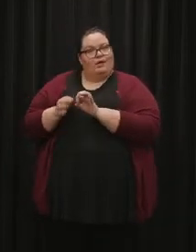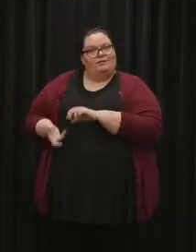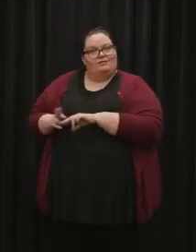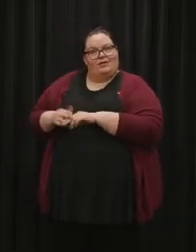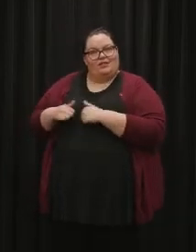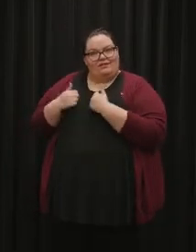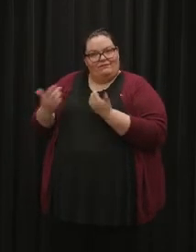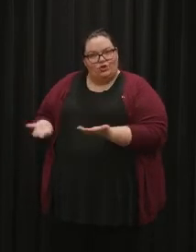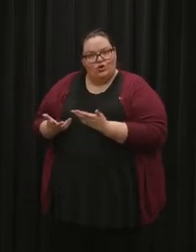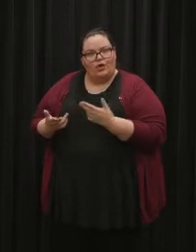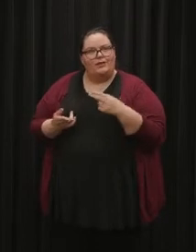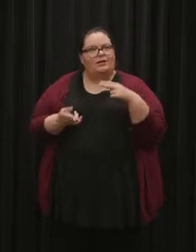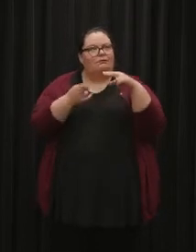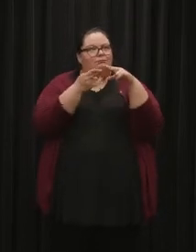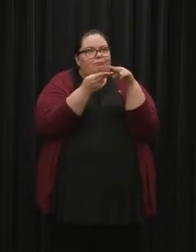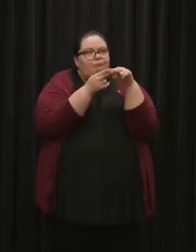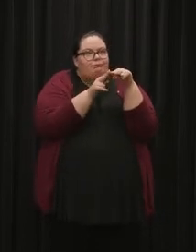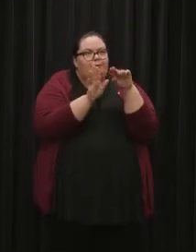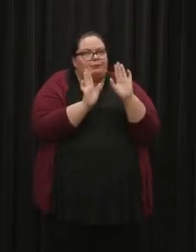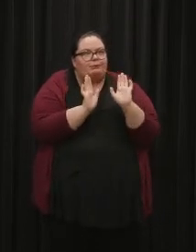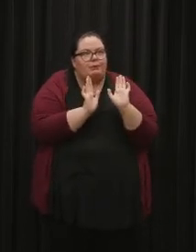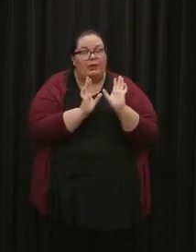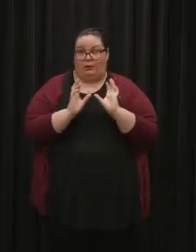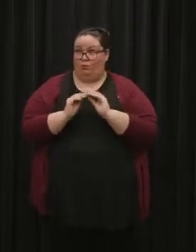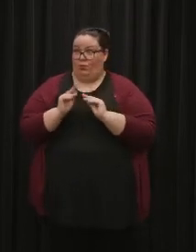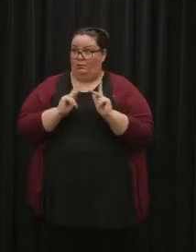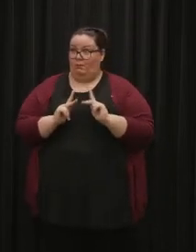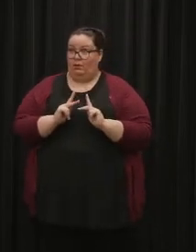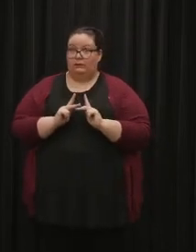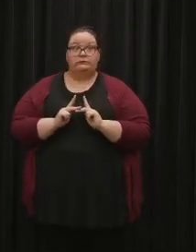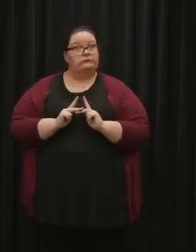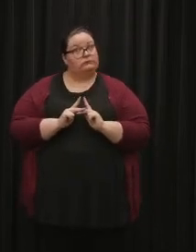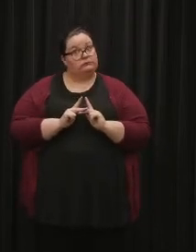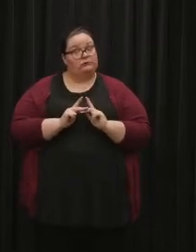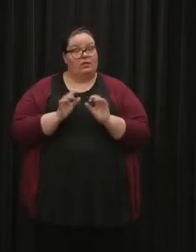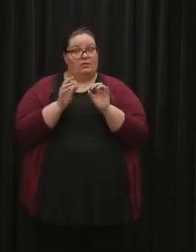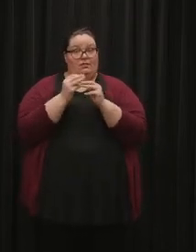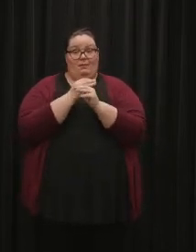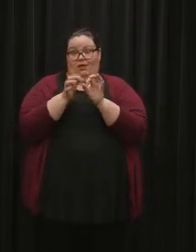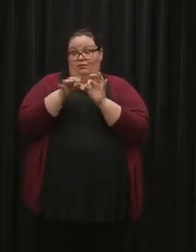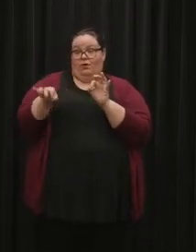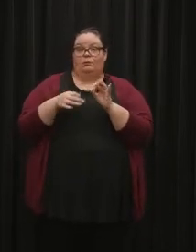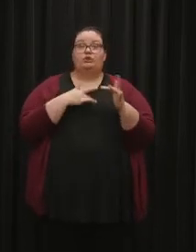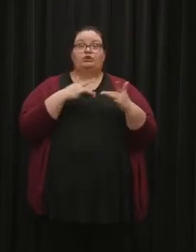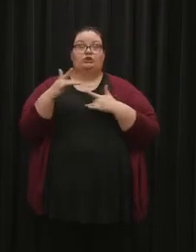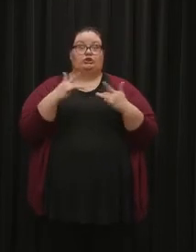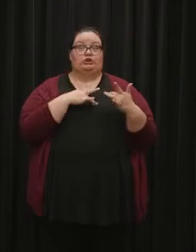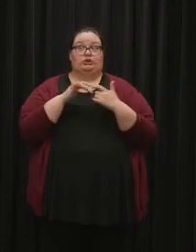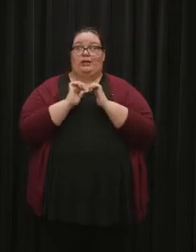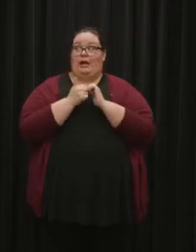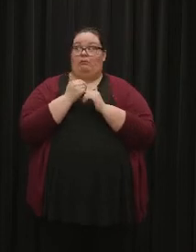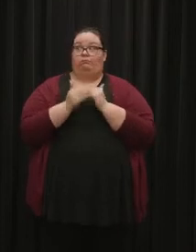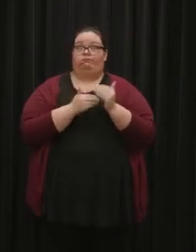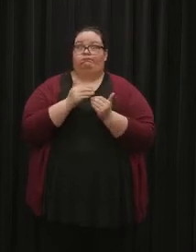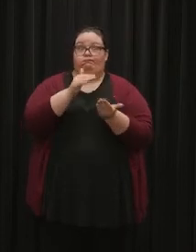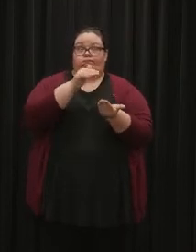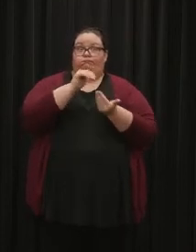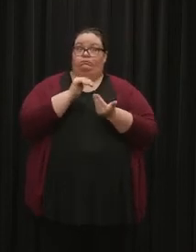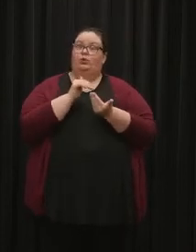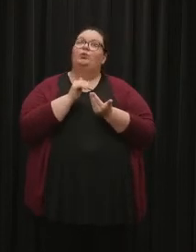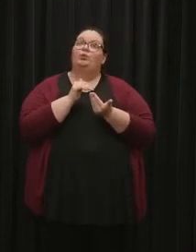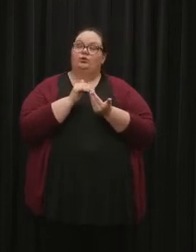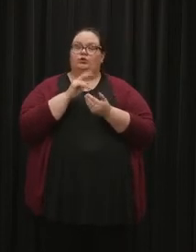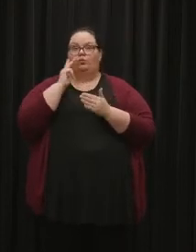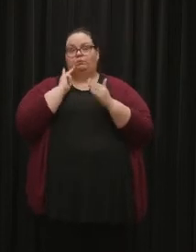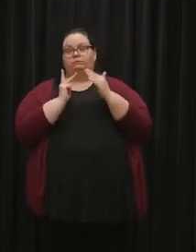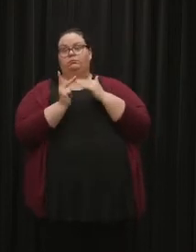and then you have more recipients involved, then the formula, it becomes very concerning, and that is the longer term view.